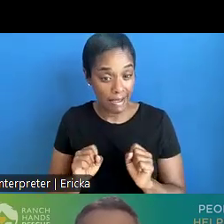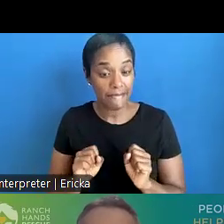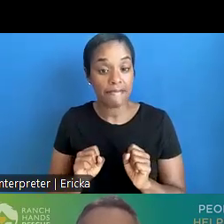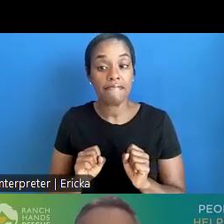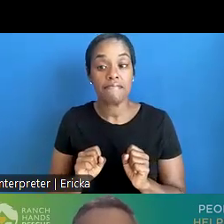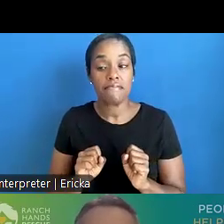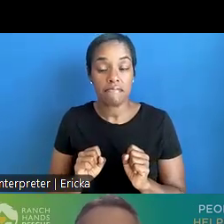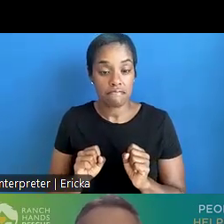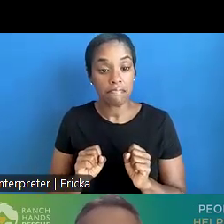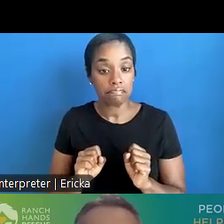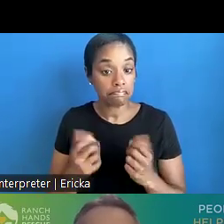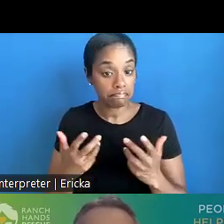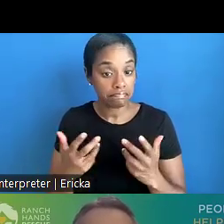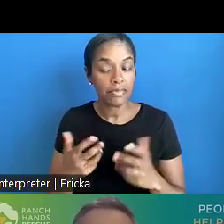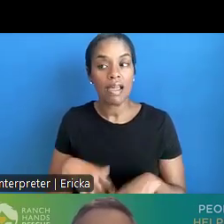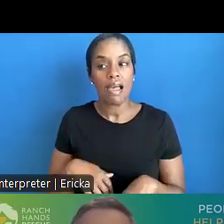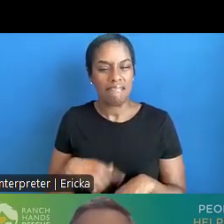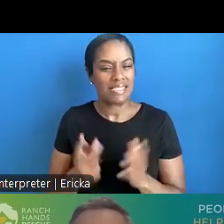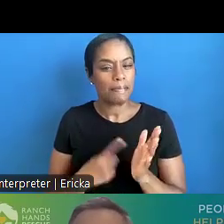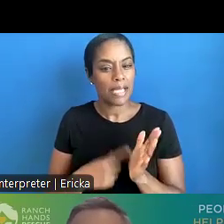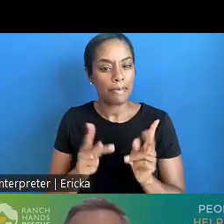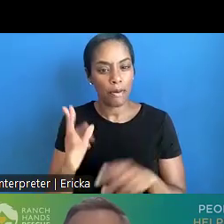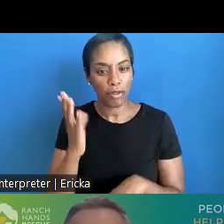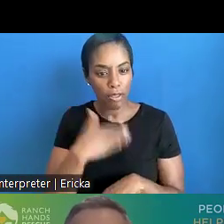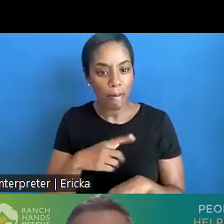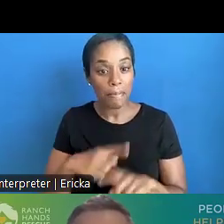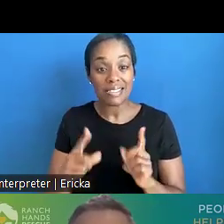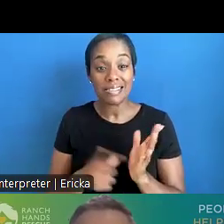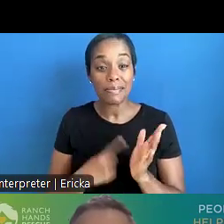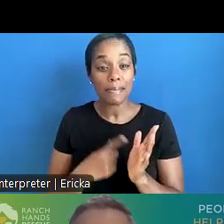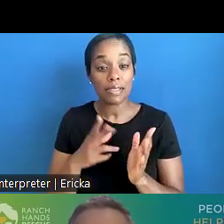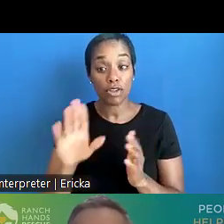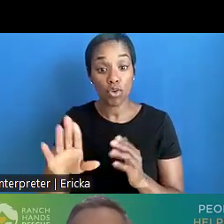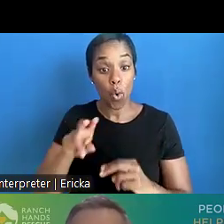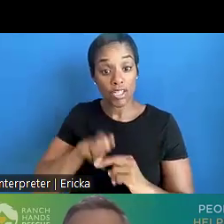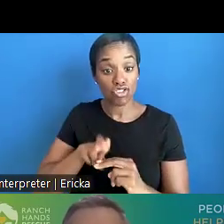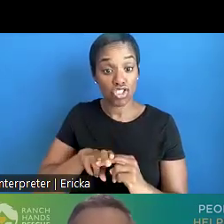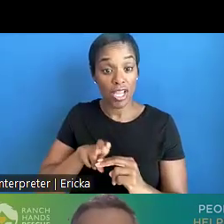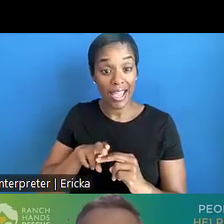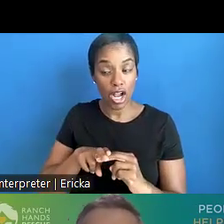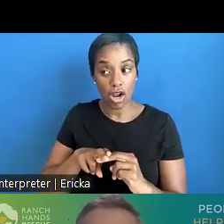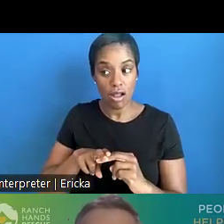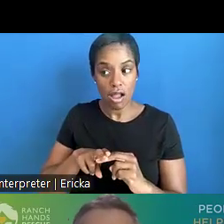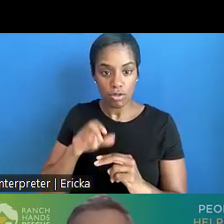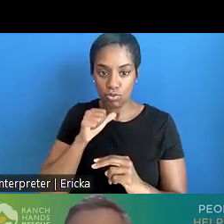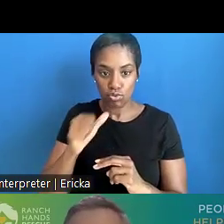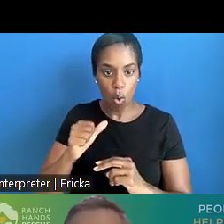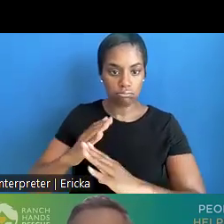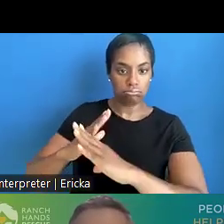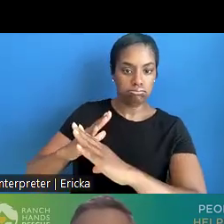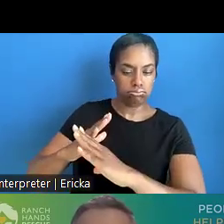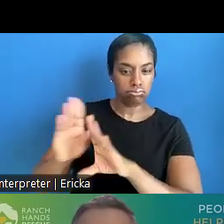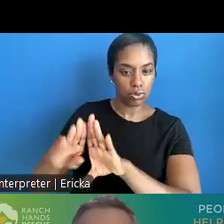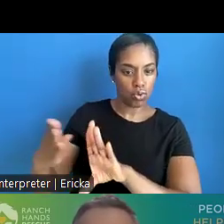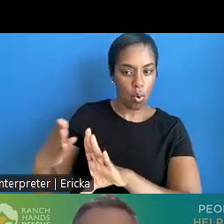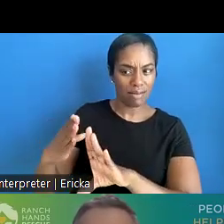see at least, often overlooked is things like positioning your chair, not blocking the door. May seem simple